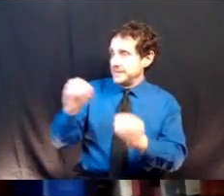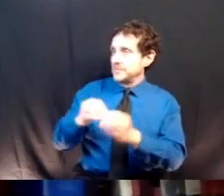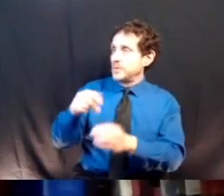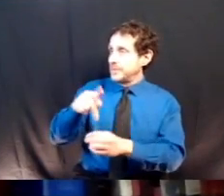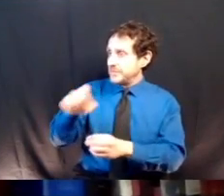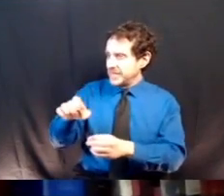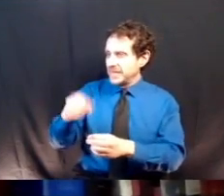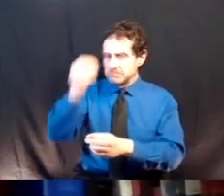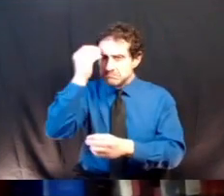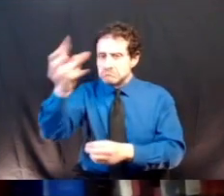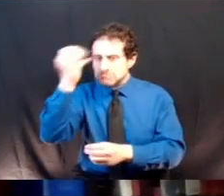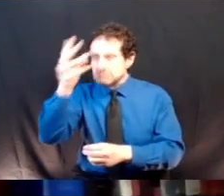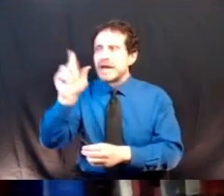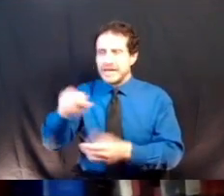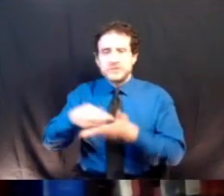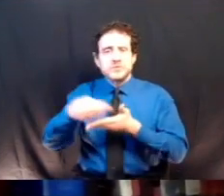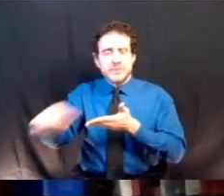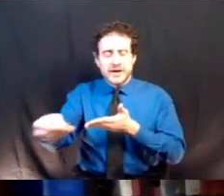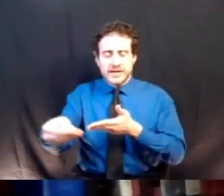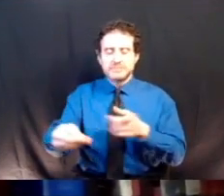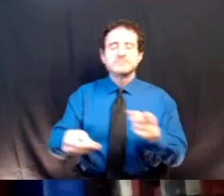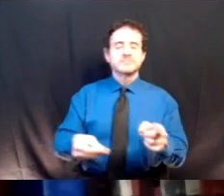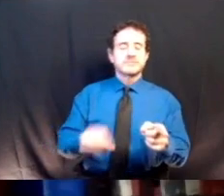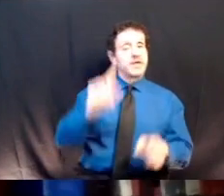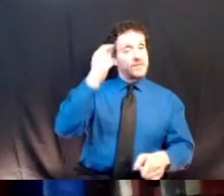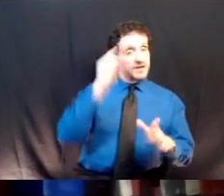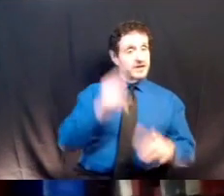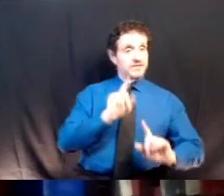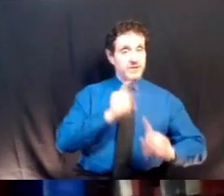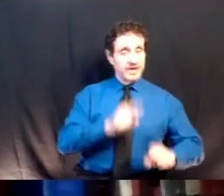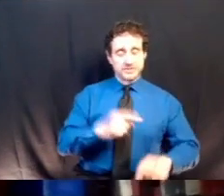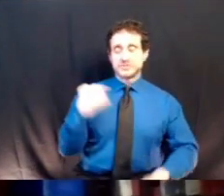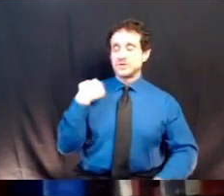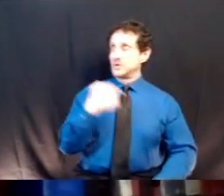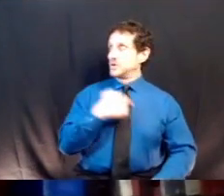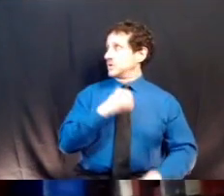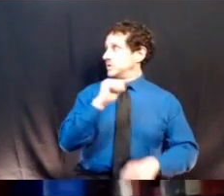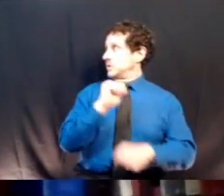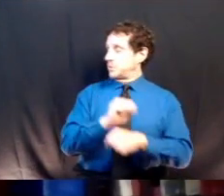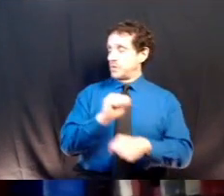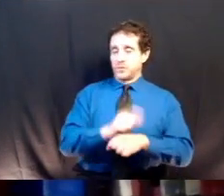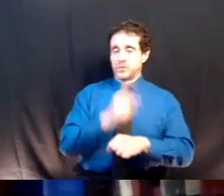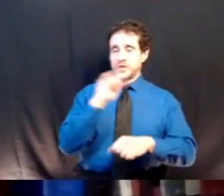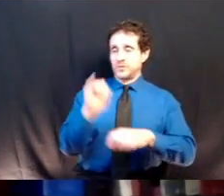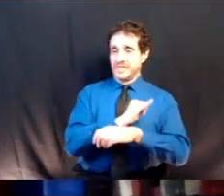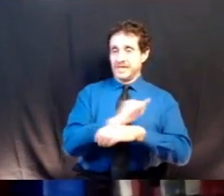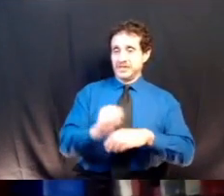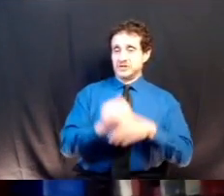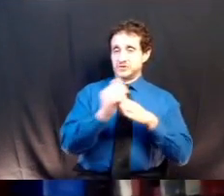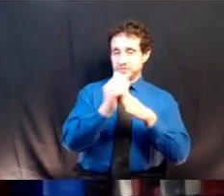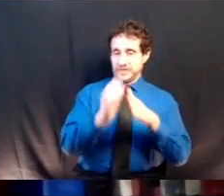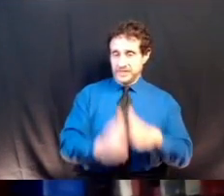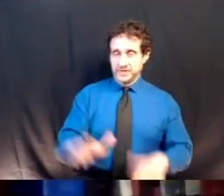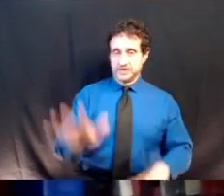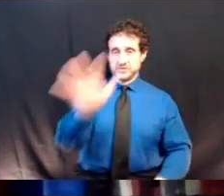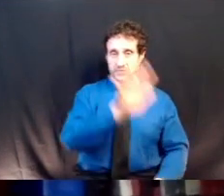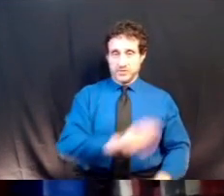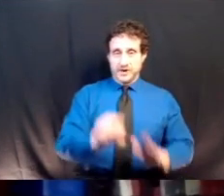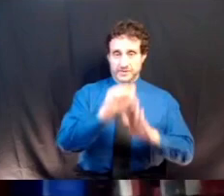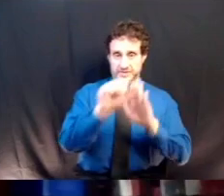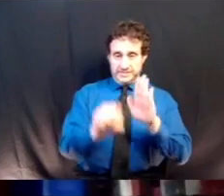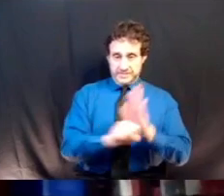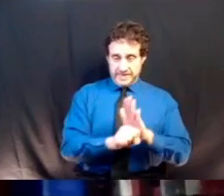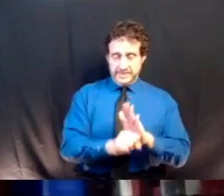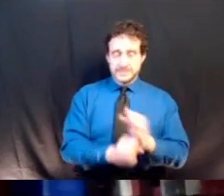we have been working with industry leaders across the state, industry leaders in each of the many industries